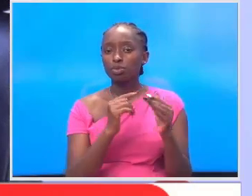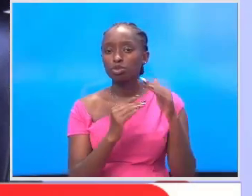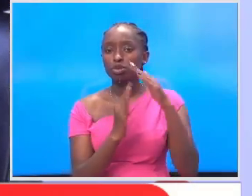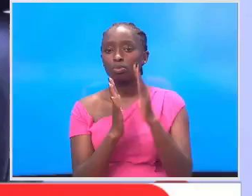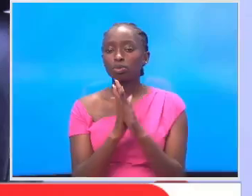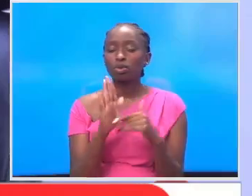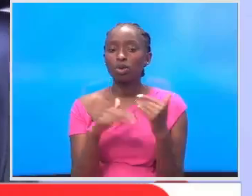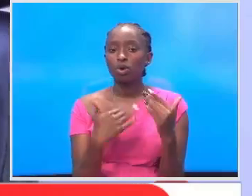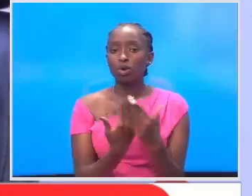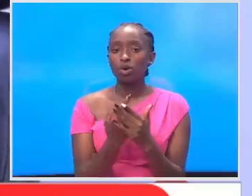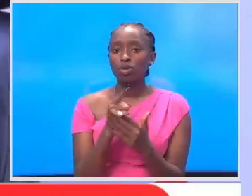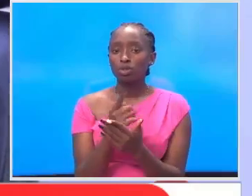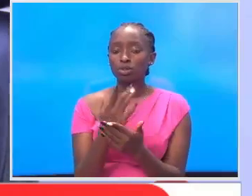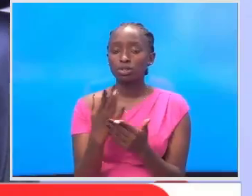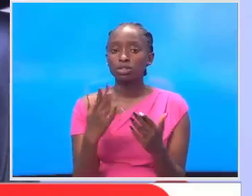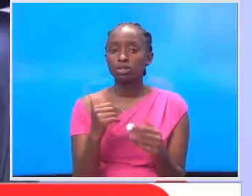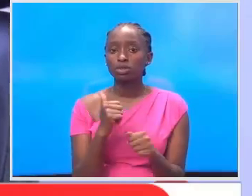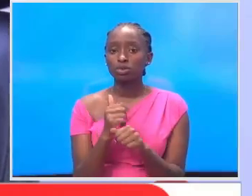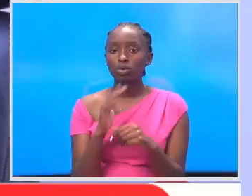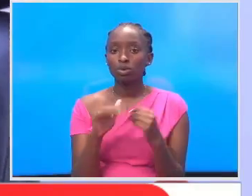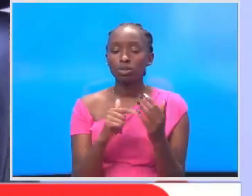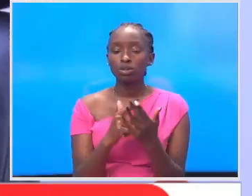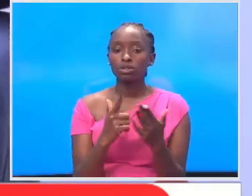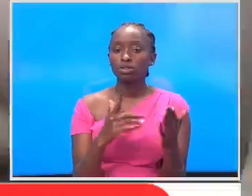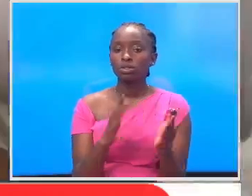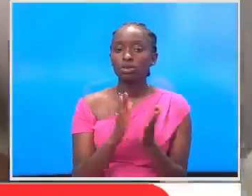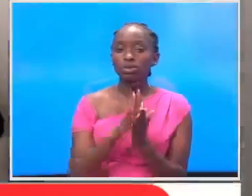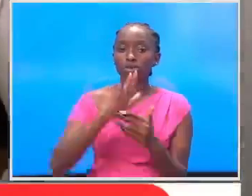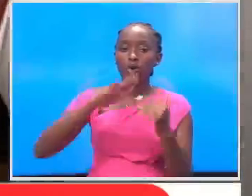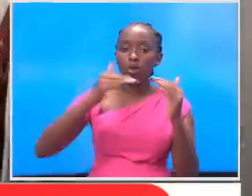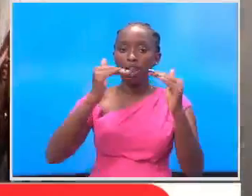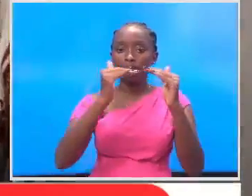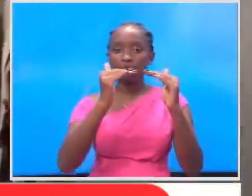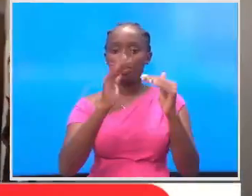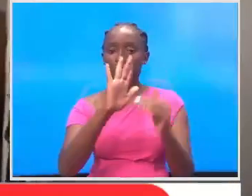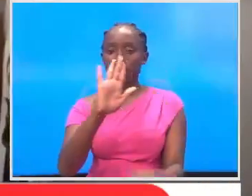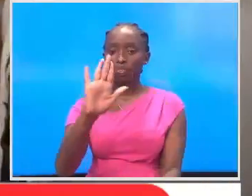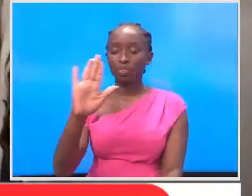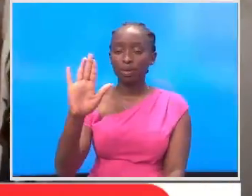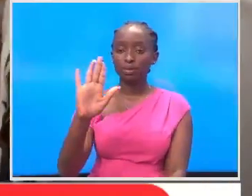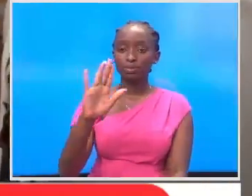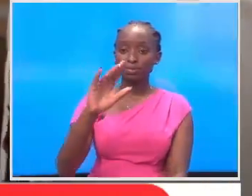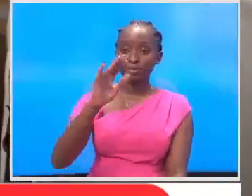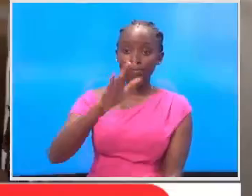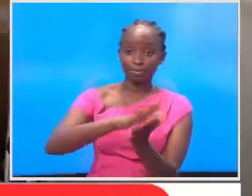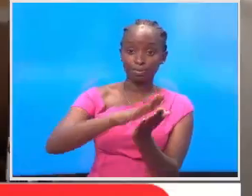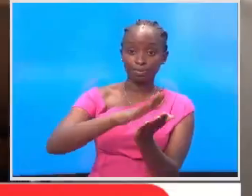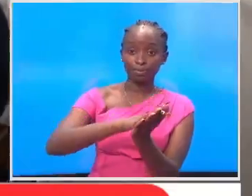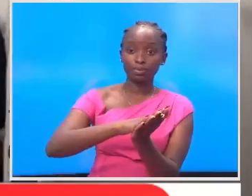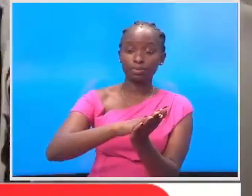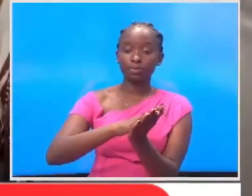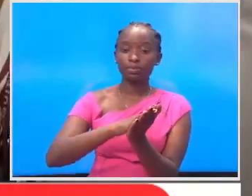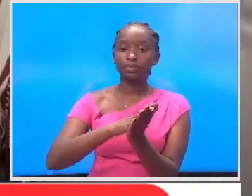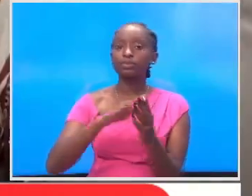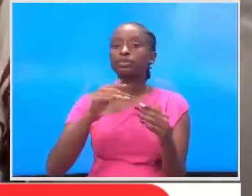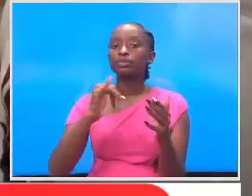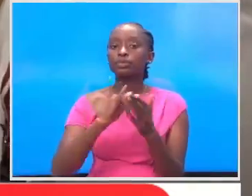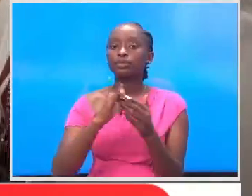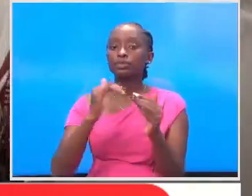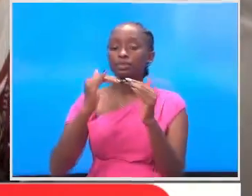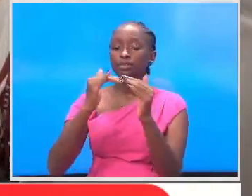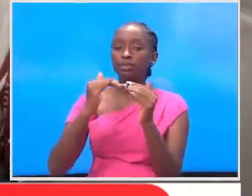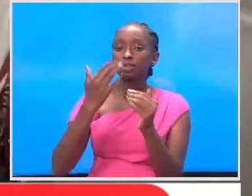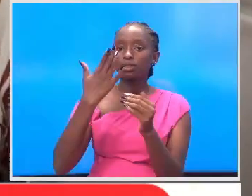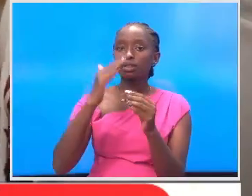the capital minimum legal requirements. Equity Bank DRC posted 142% net